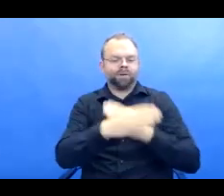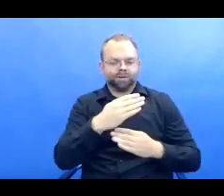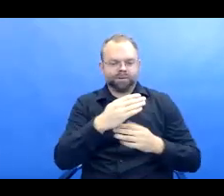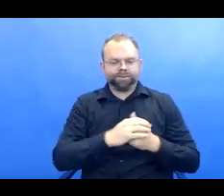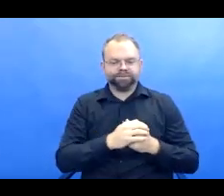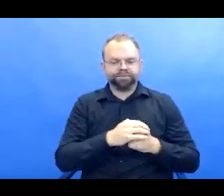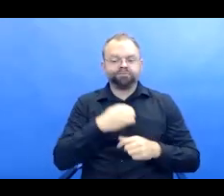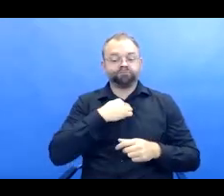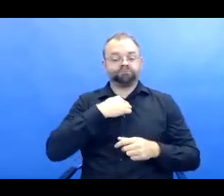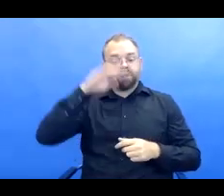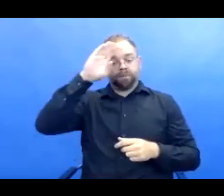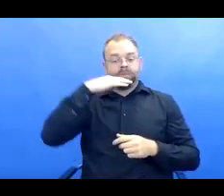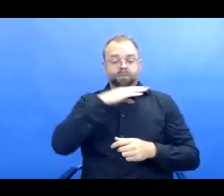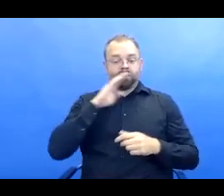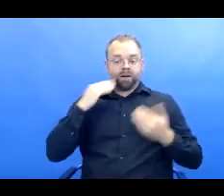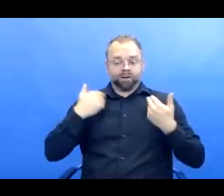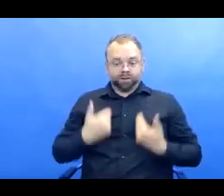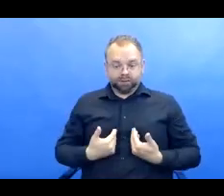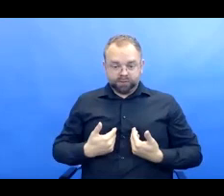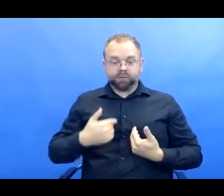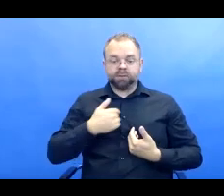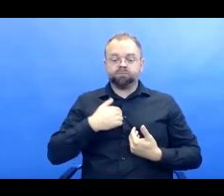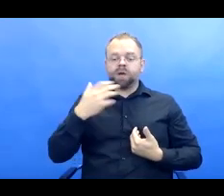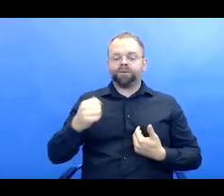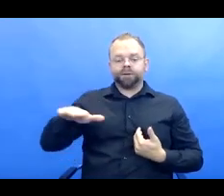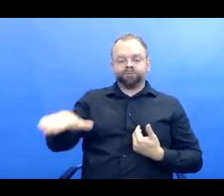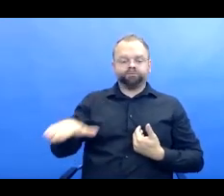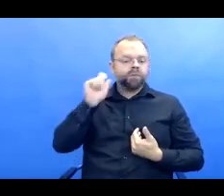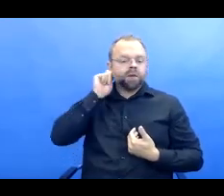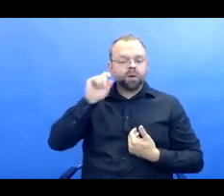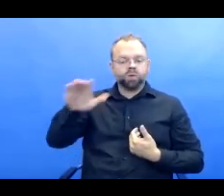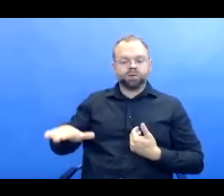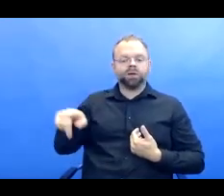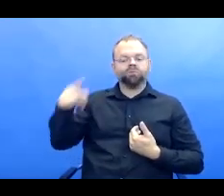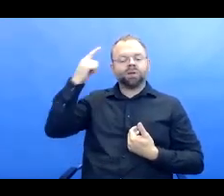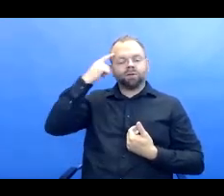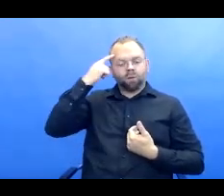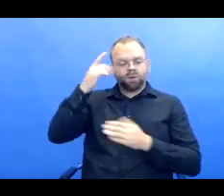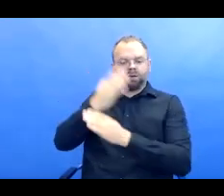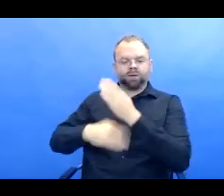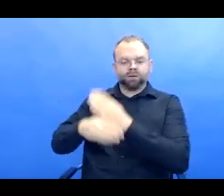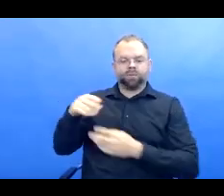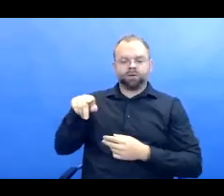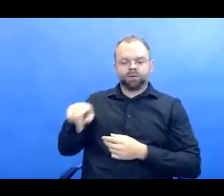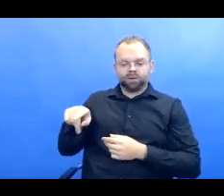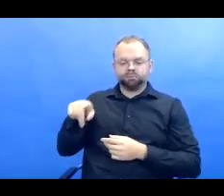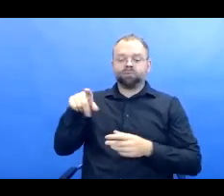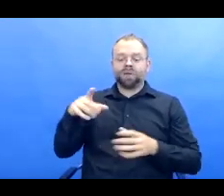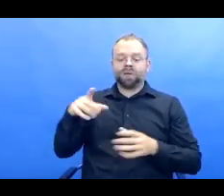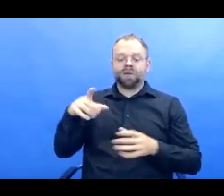perspective on inclusive social protection, looking at pre-COVID and during the pandemic.